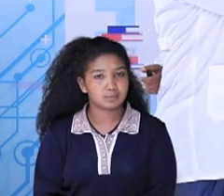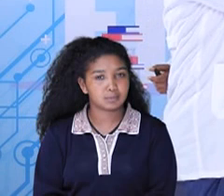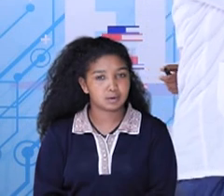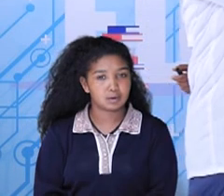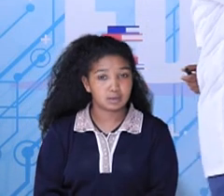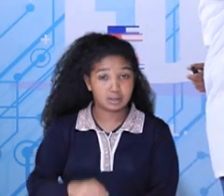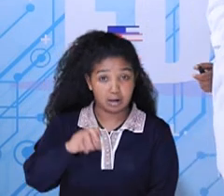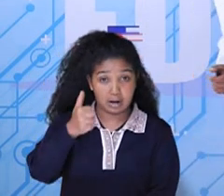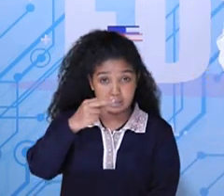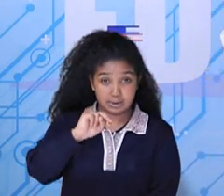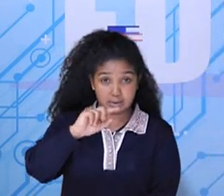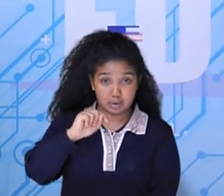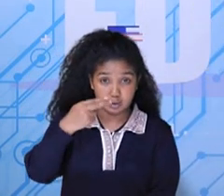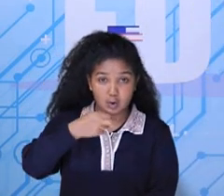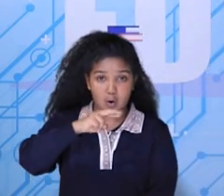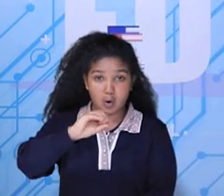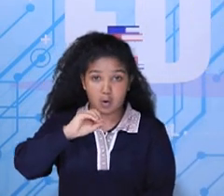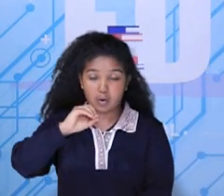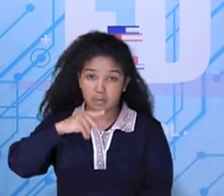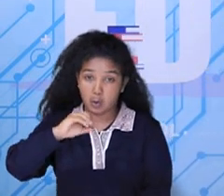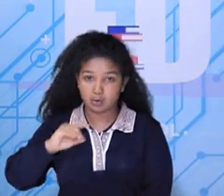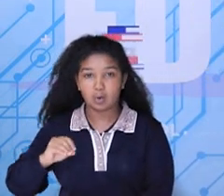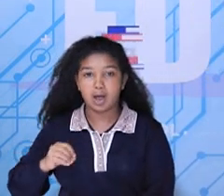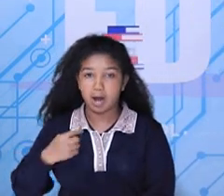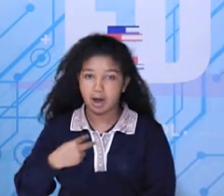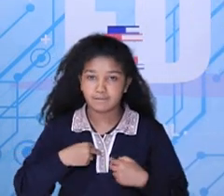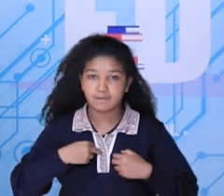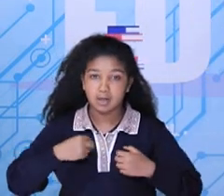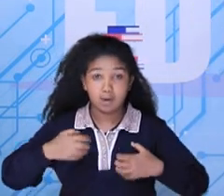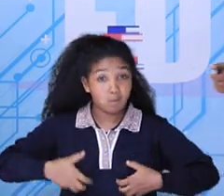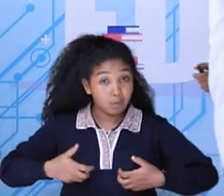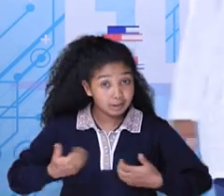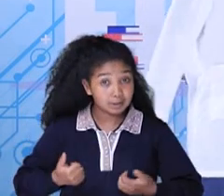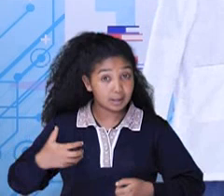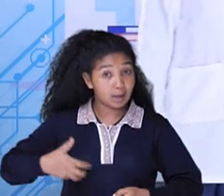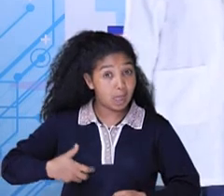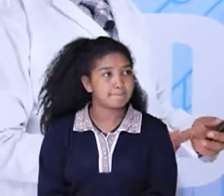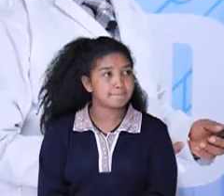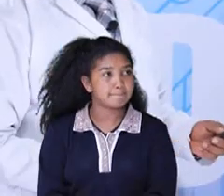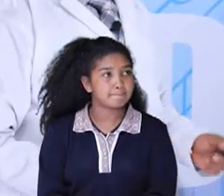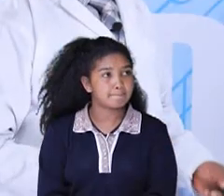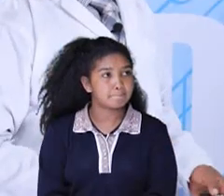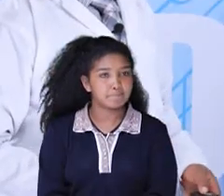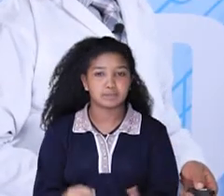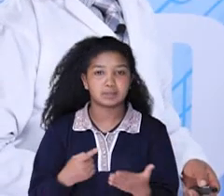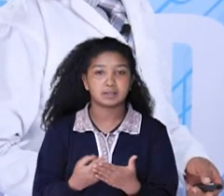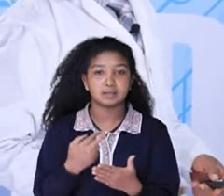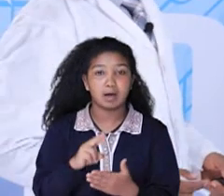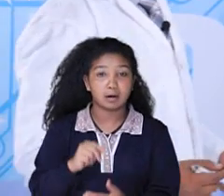In anthropoids, we have monkeys, apes, and man. These